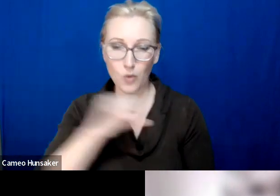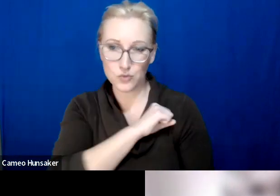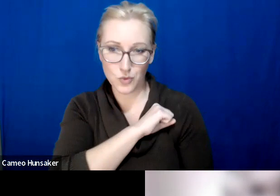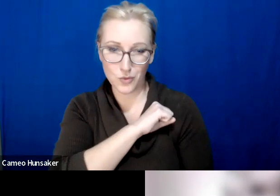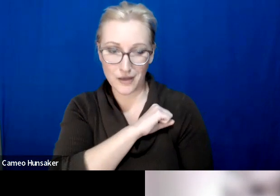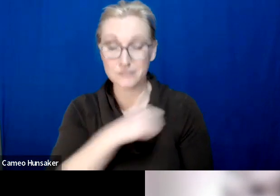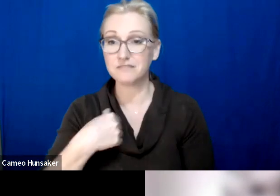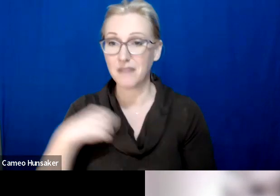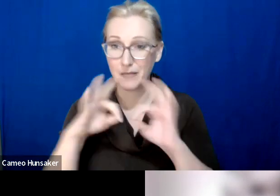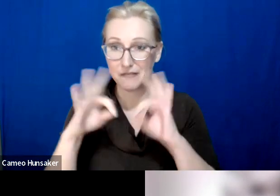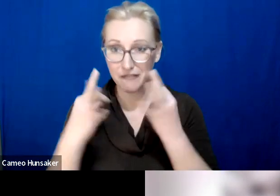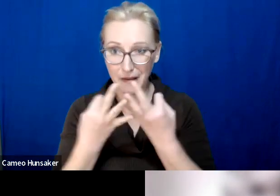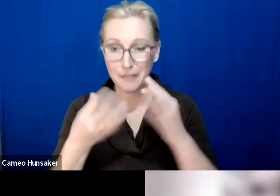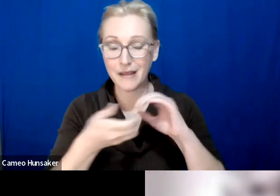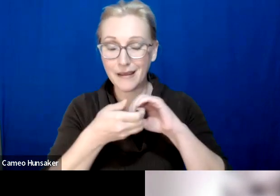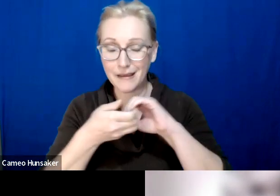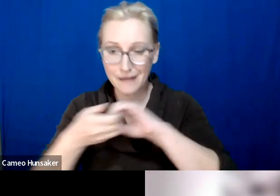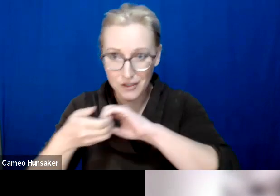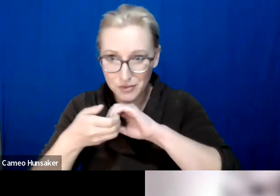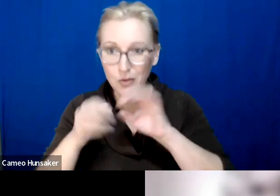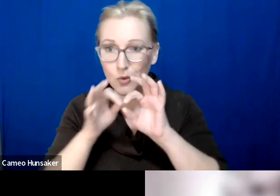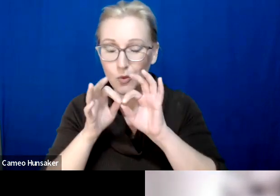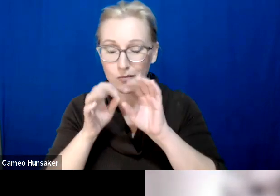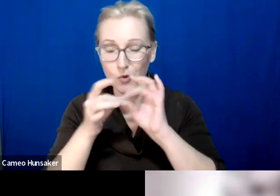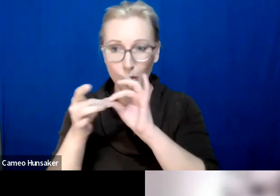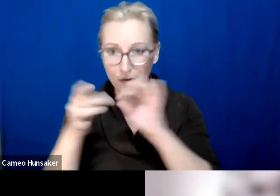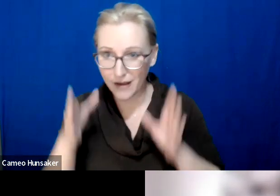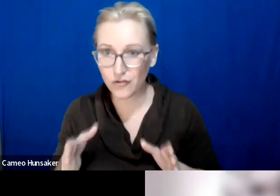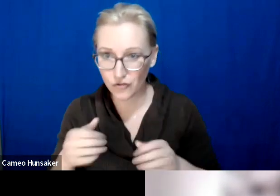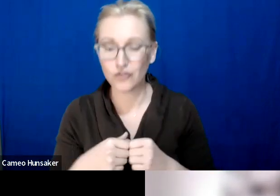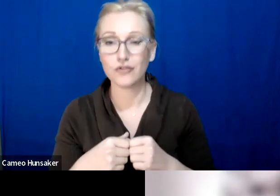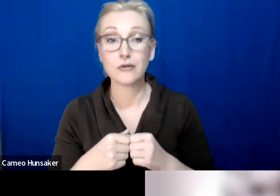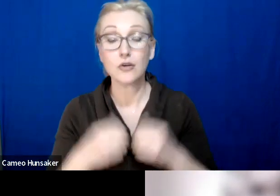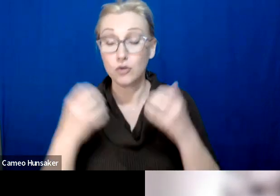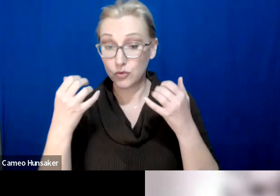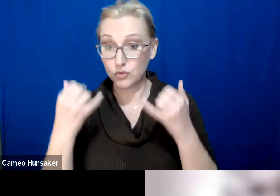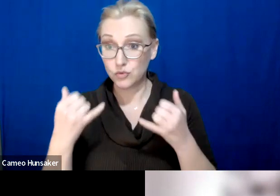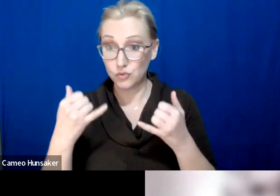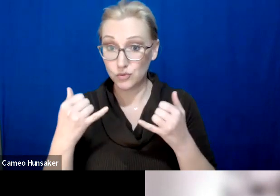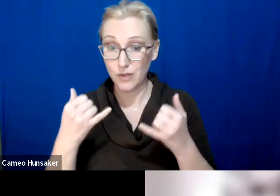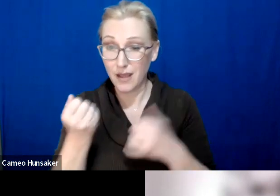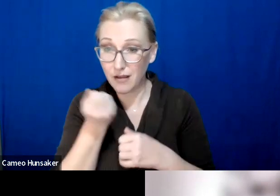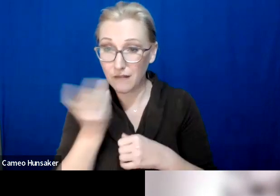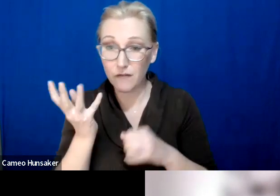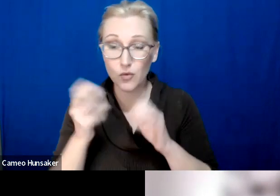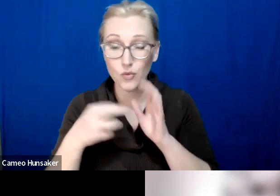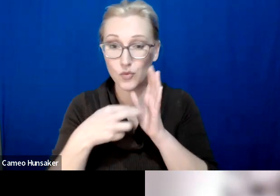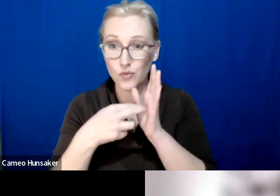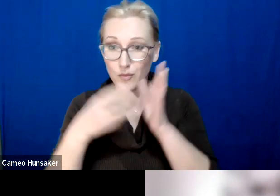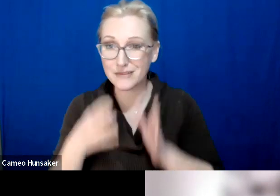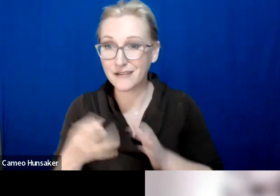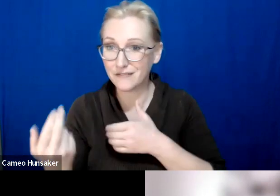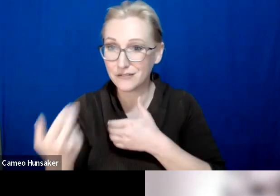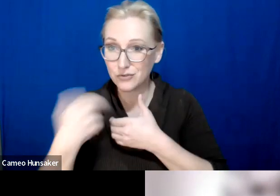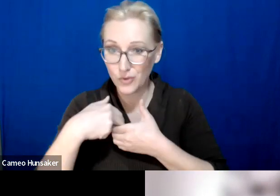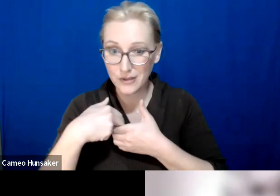Coordinator. Today, we are joined by a couple of representatives. We